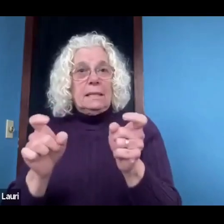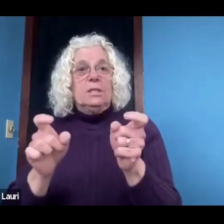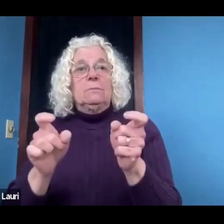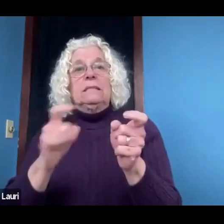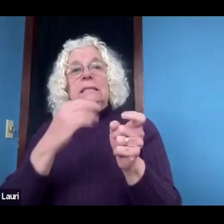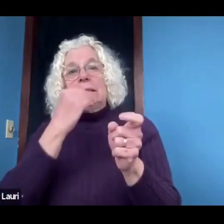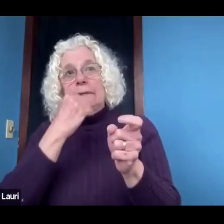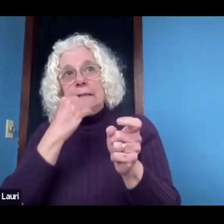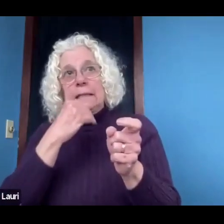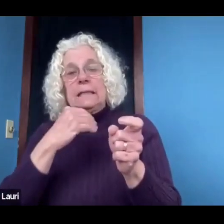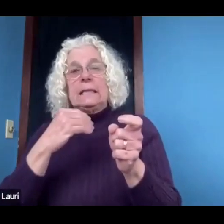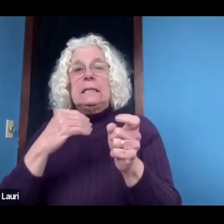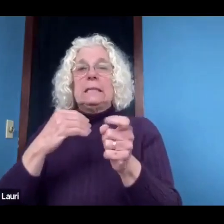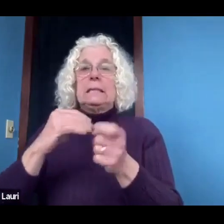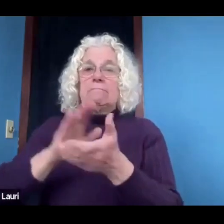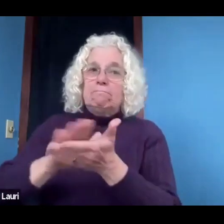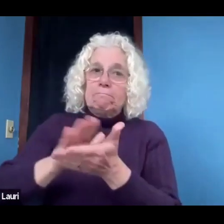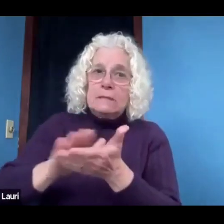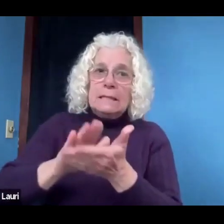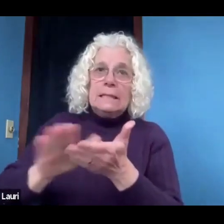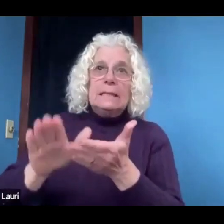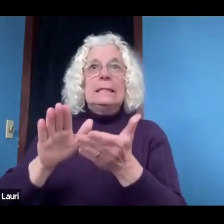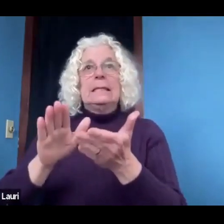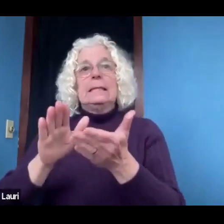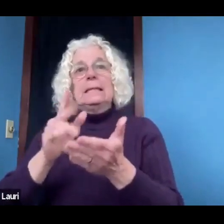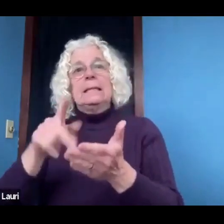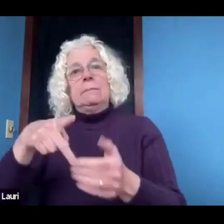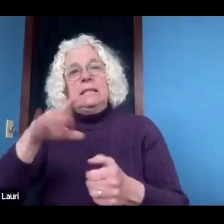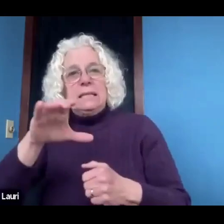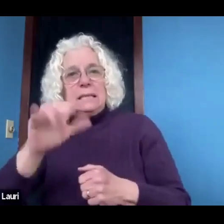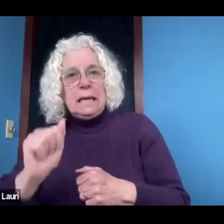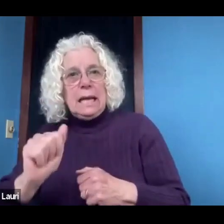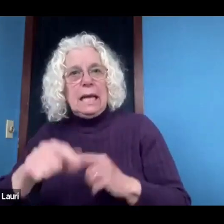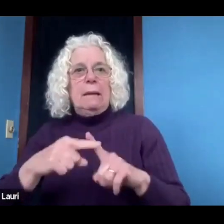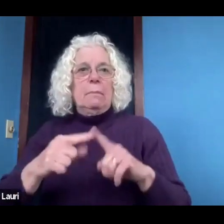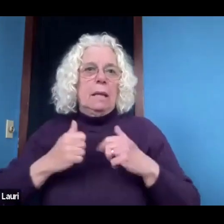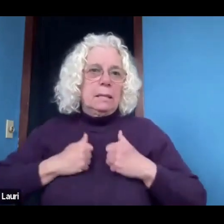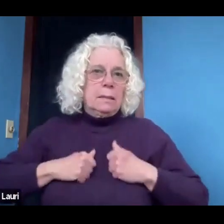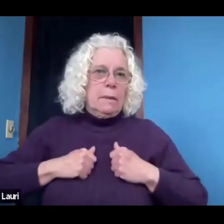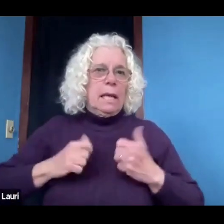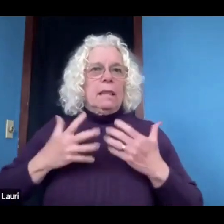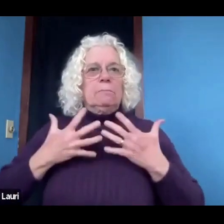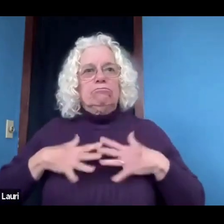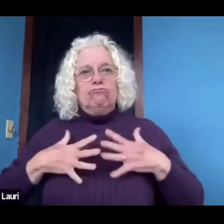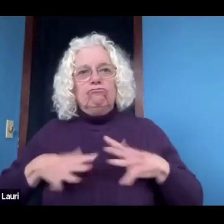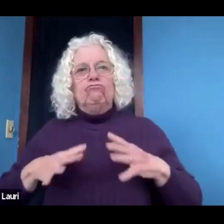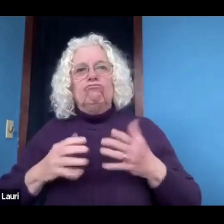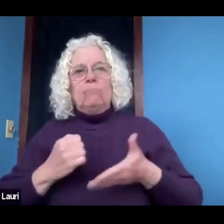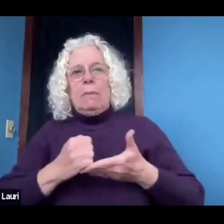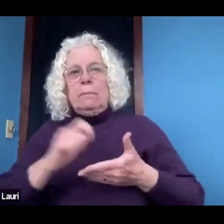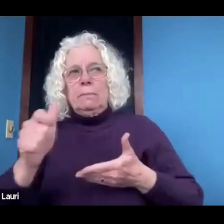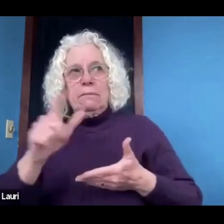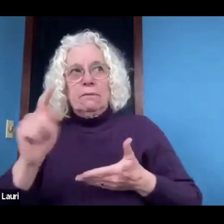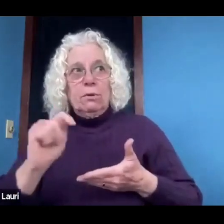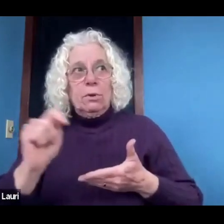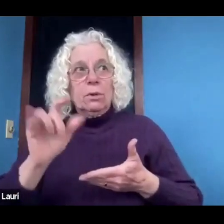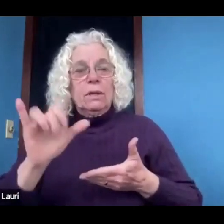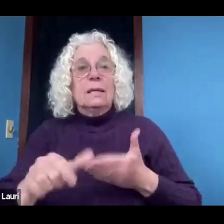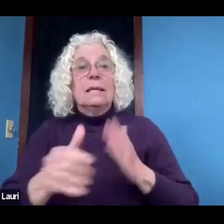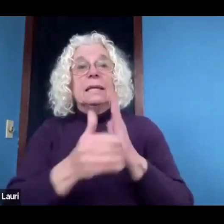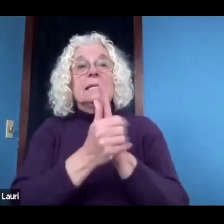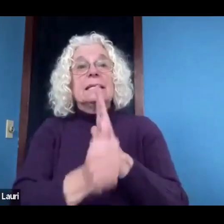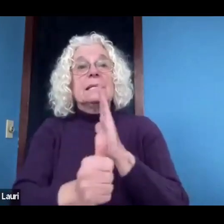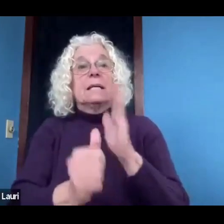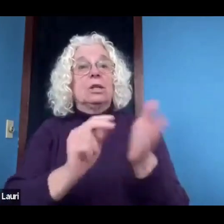meals, housekeeping, laundry and personal care assistance, as well as bathing, dressing, and toileting. Those skilled nursing facilities